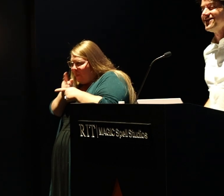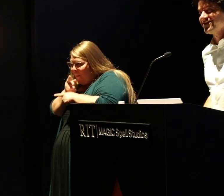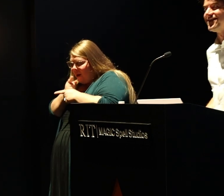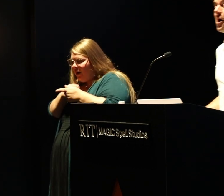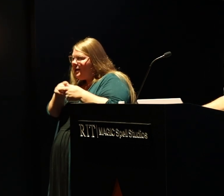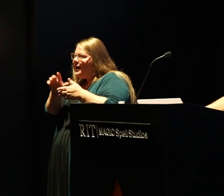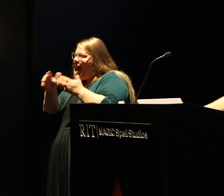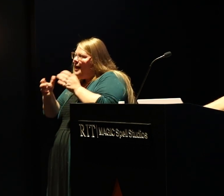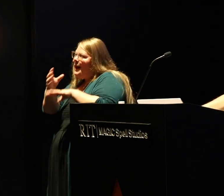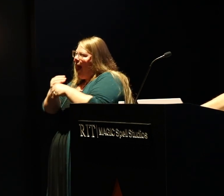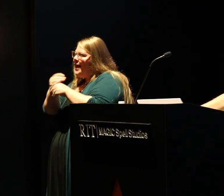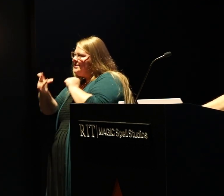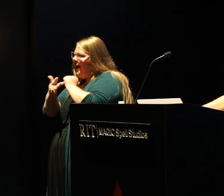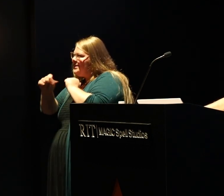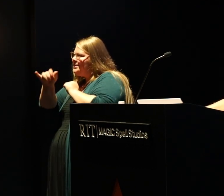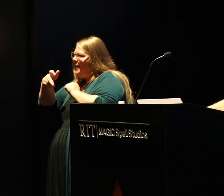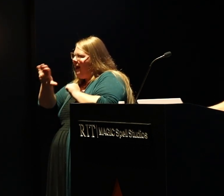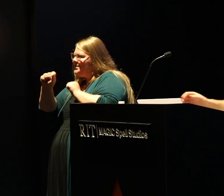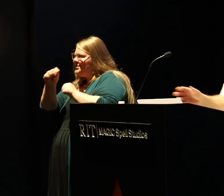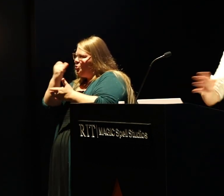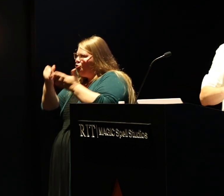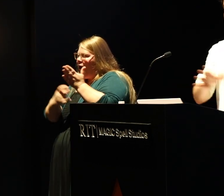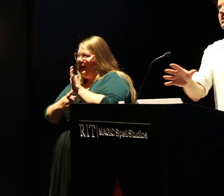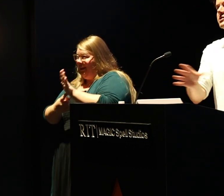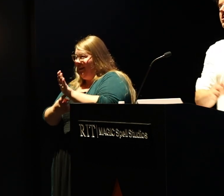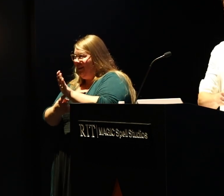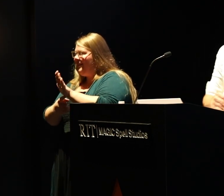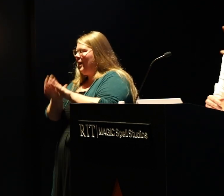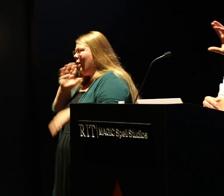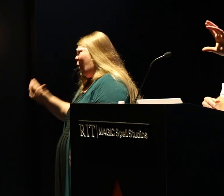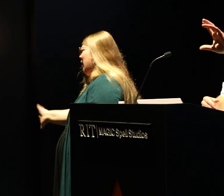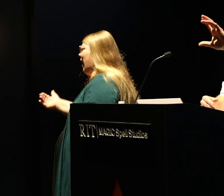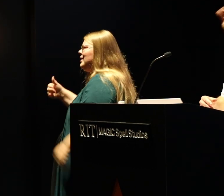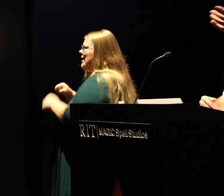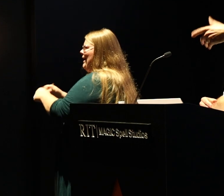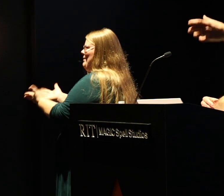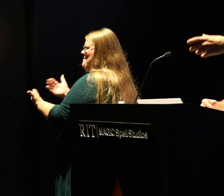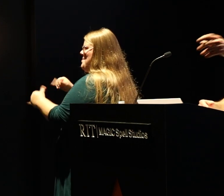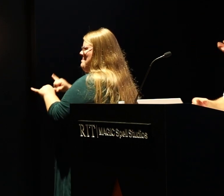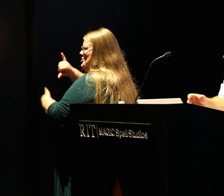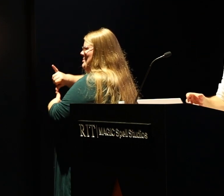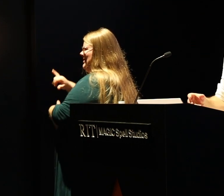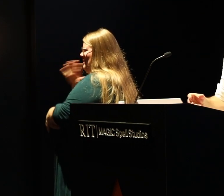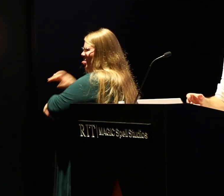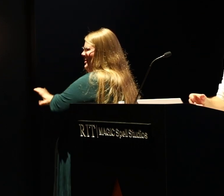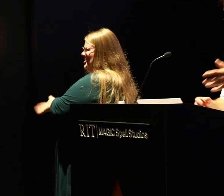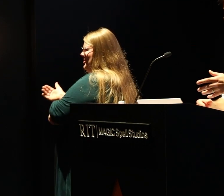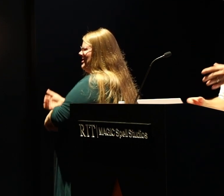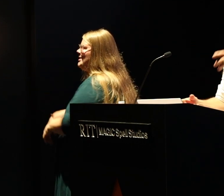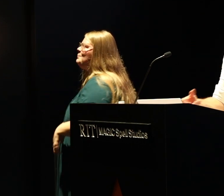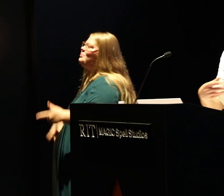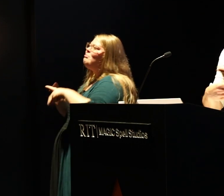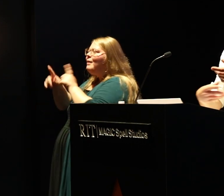They go, cool. But you save a lot of money there too, because in doing an interior project, restaurants are very regulated.